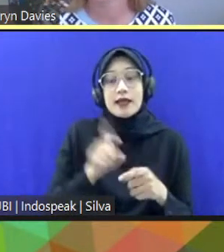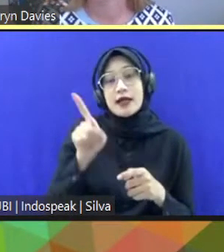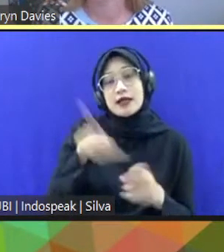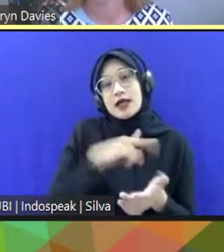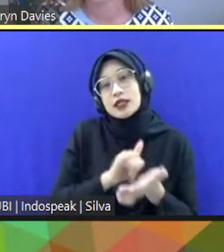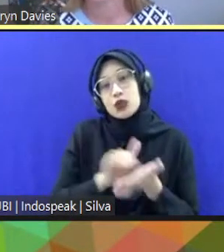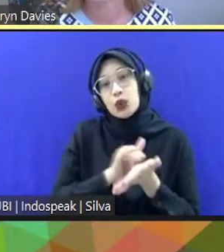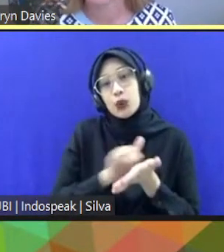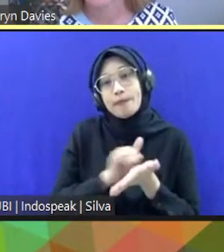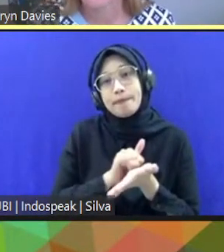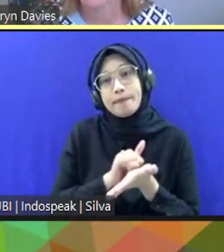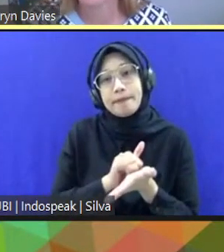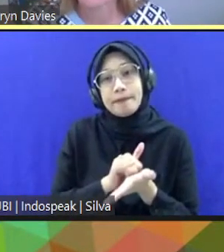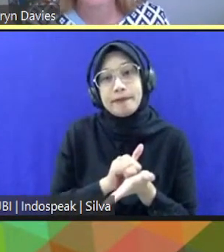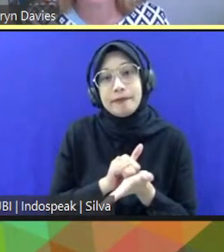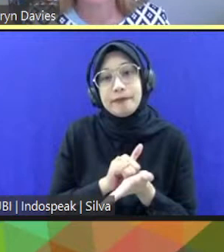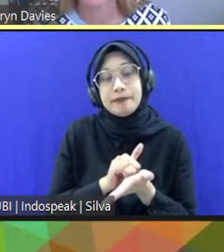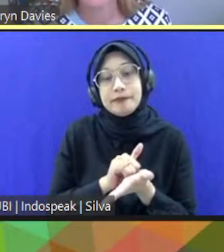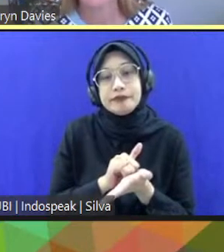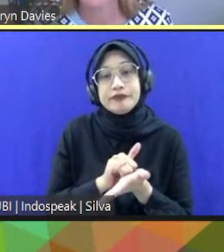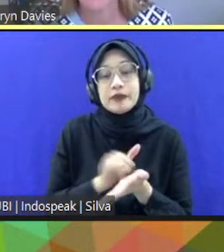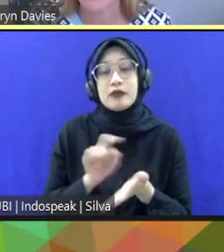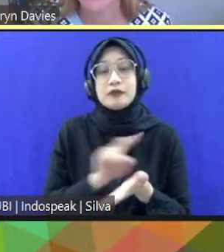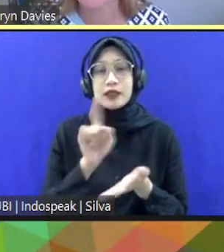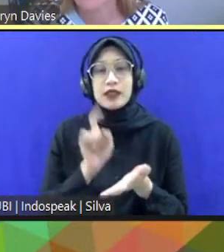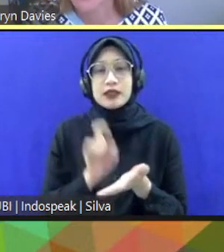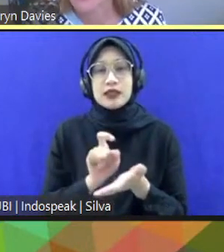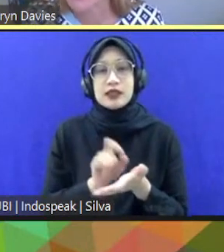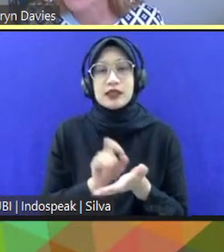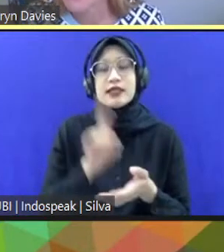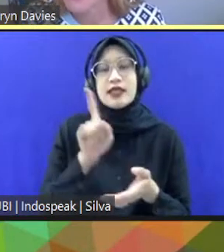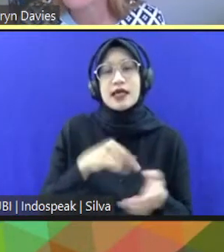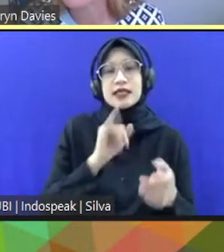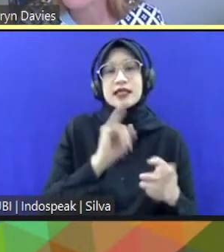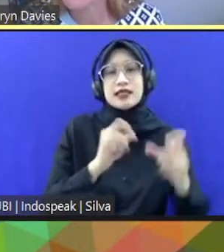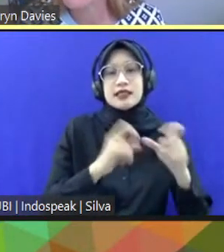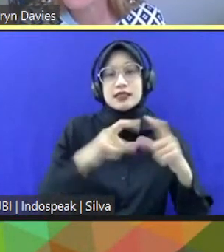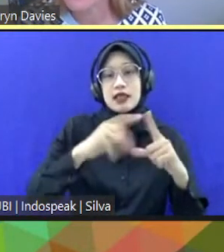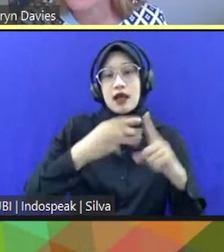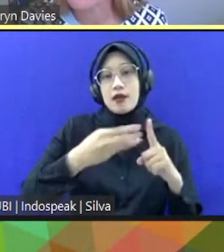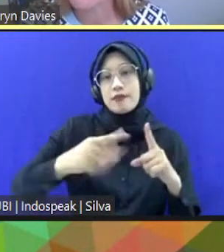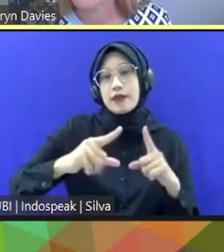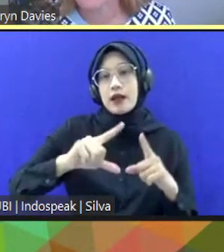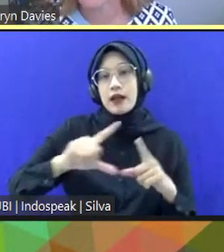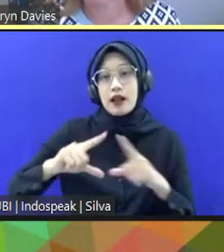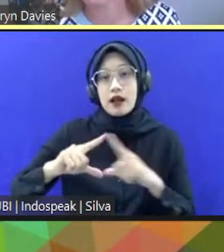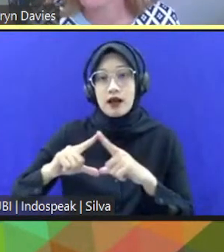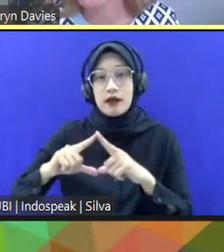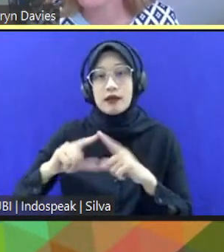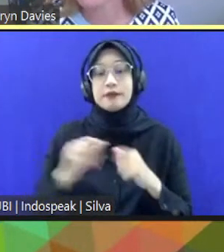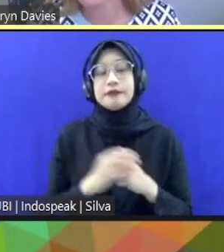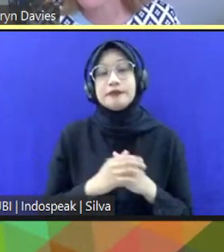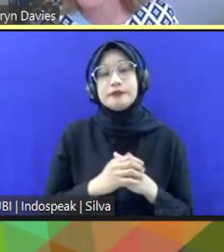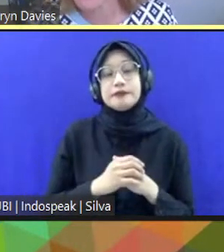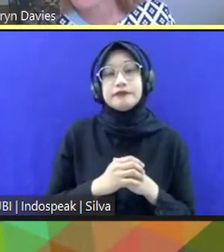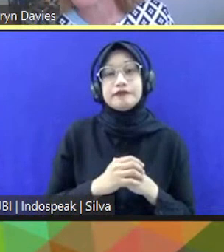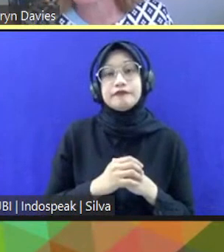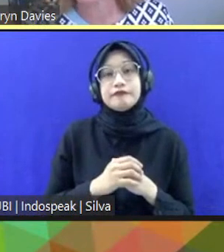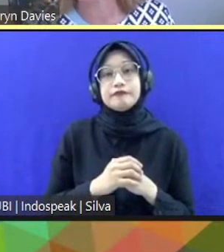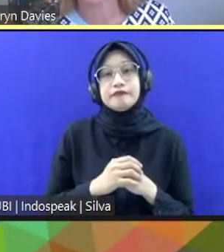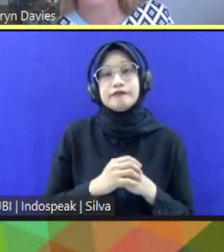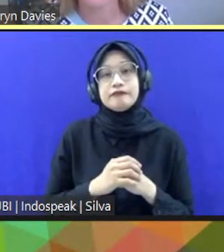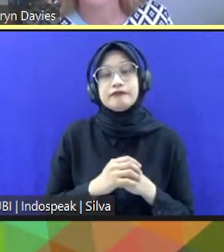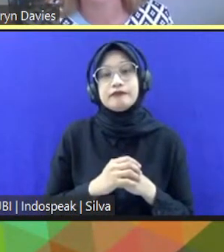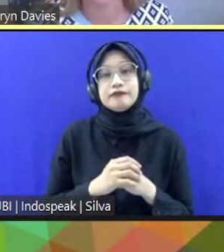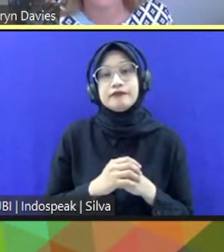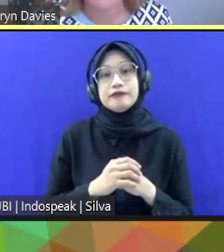via YouTube. The question is from Isabella Apriana, and she has said, during the wave